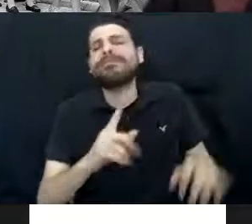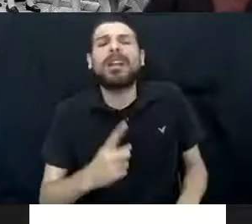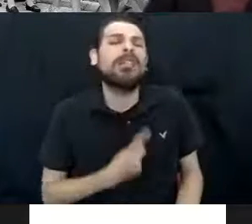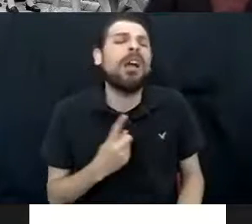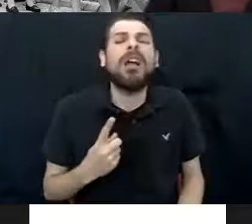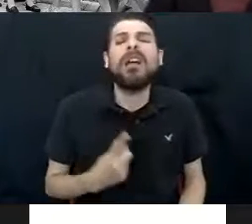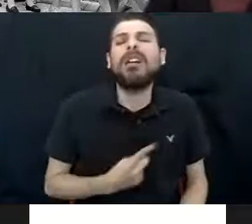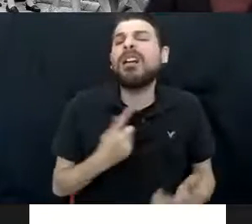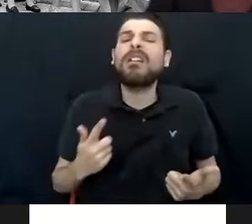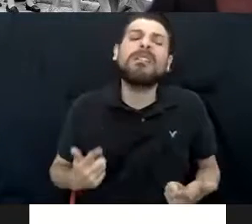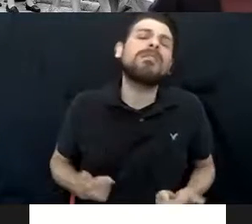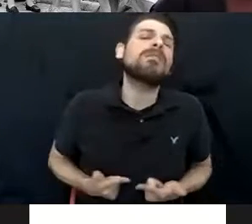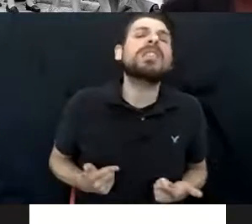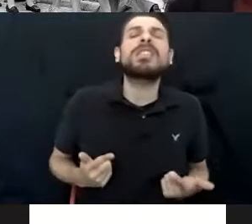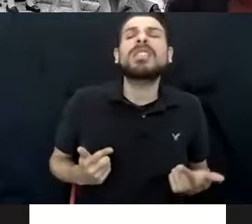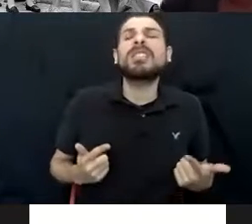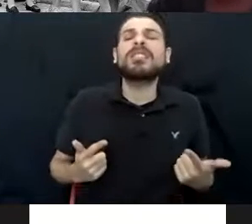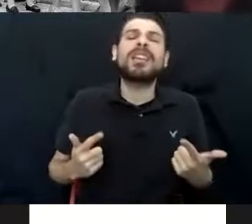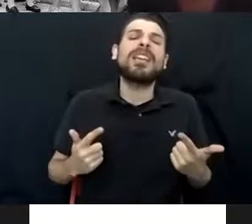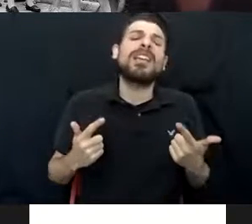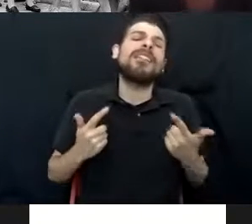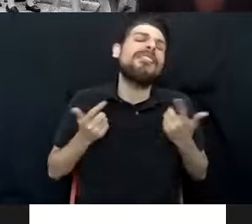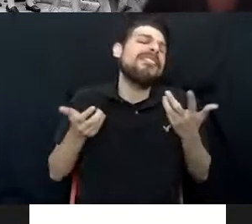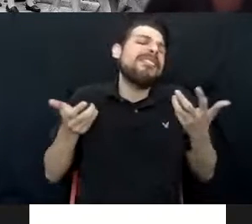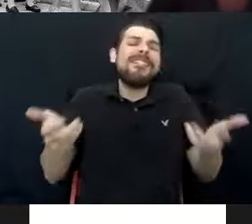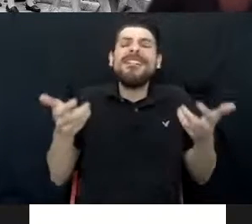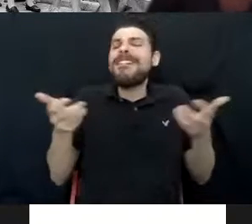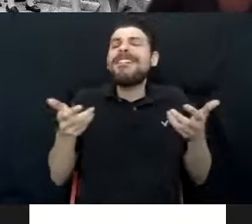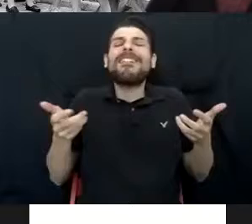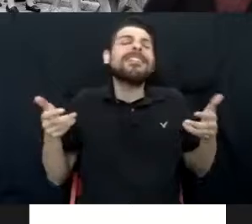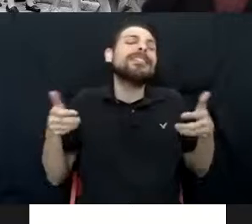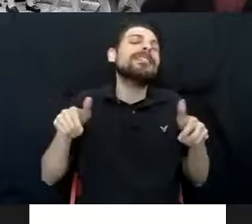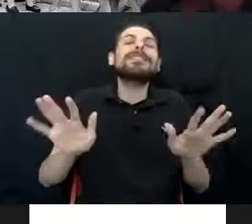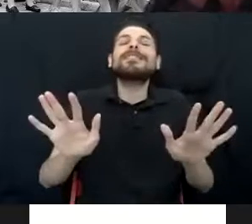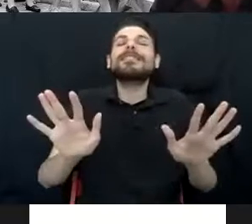my life in vain.